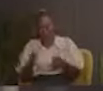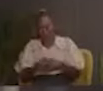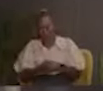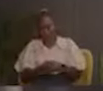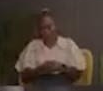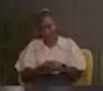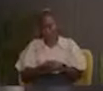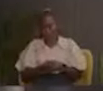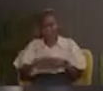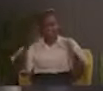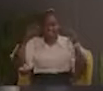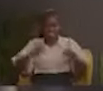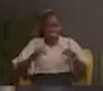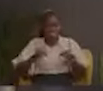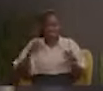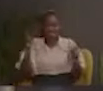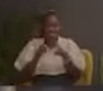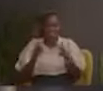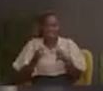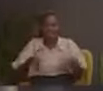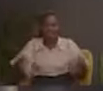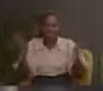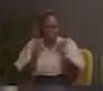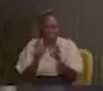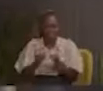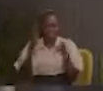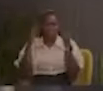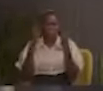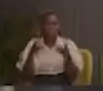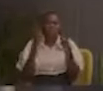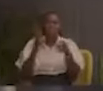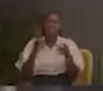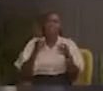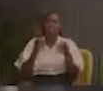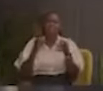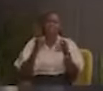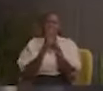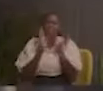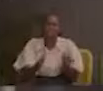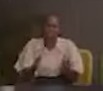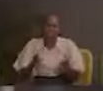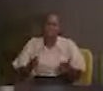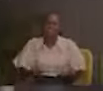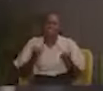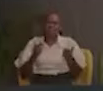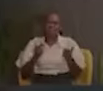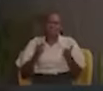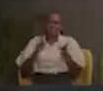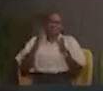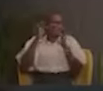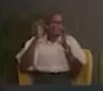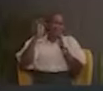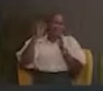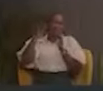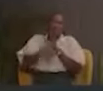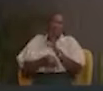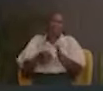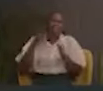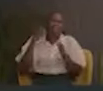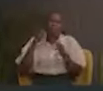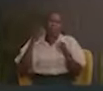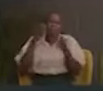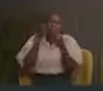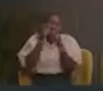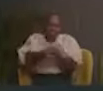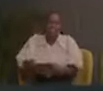Hallelujah. This is very important. Most believers live defeated lives because we have not paid the price, number one,